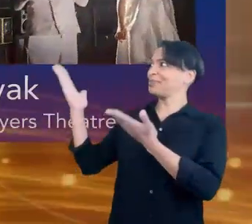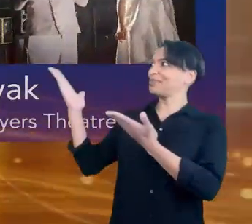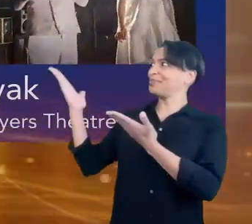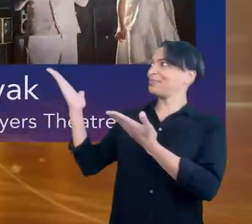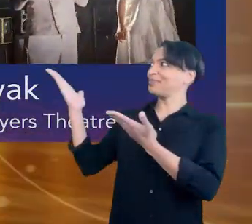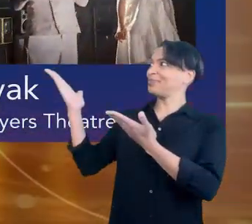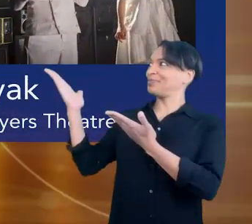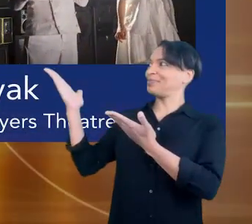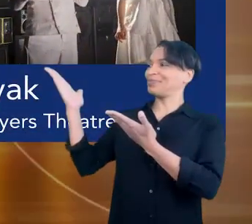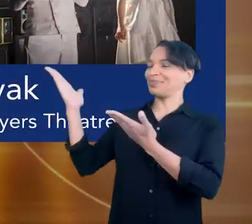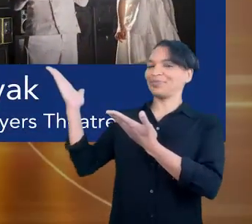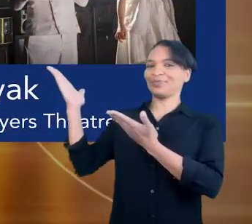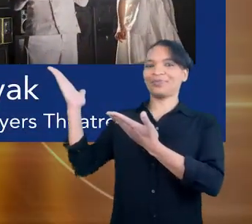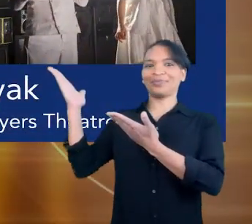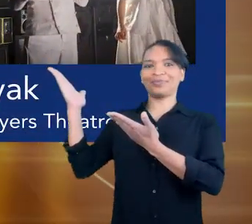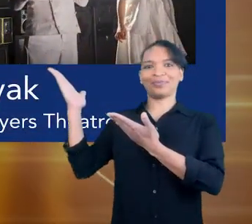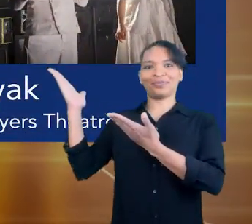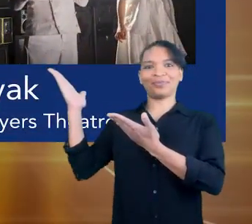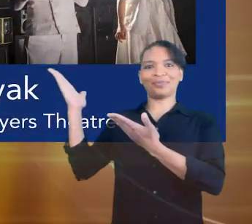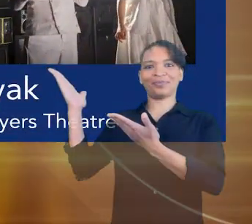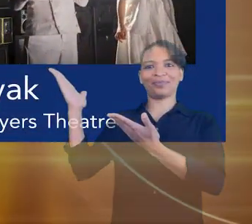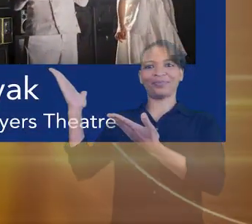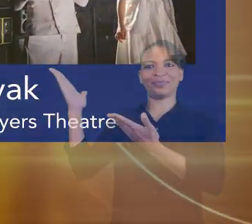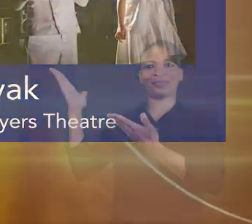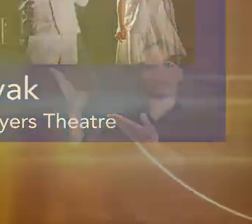Igor Goliak, The Stone.